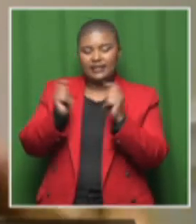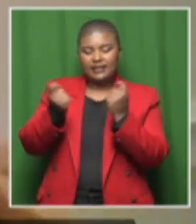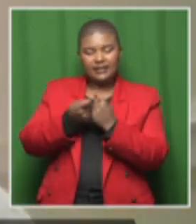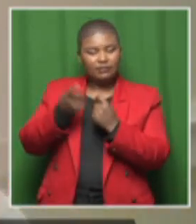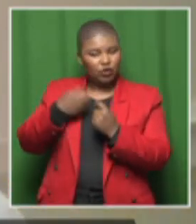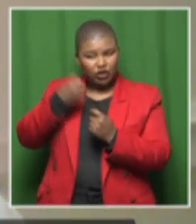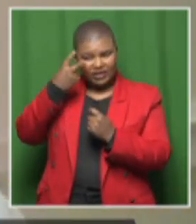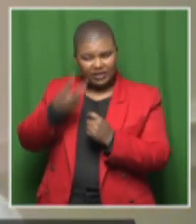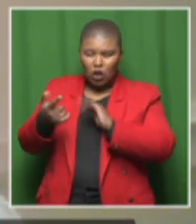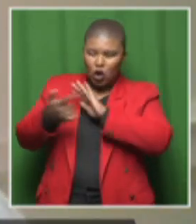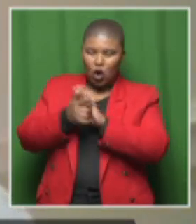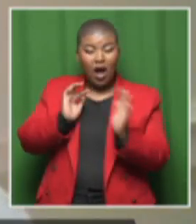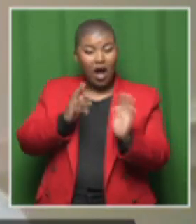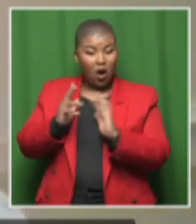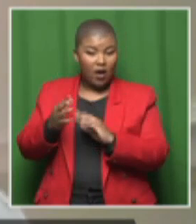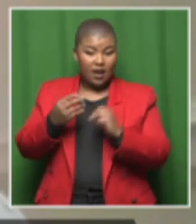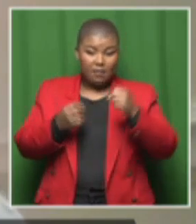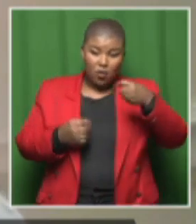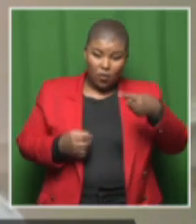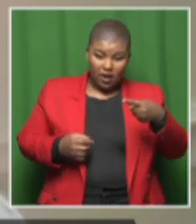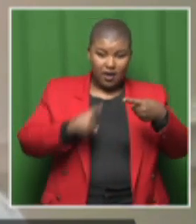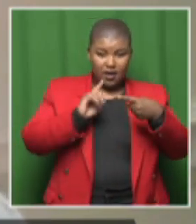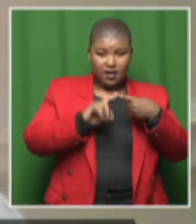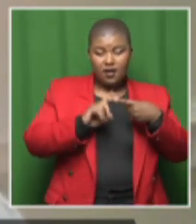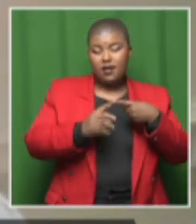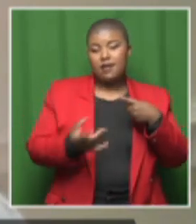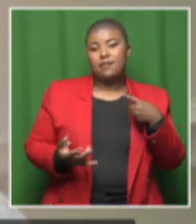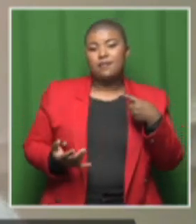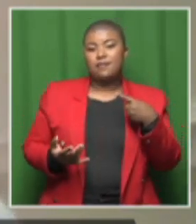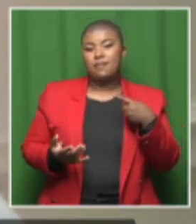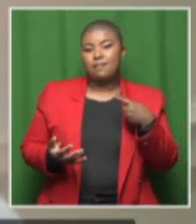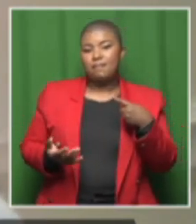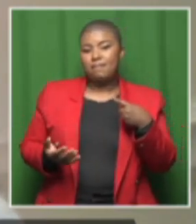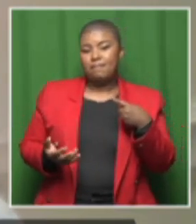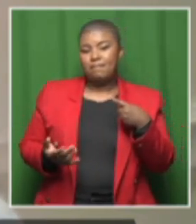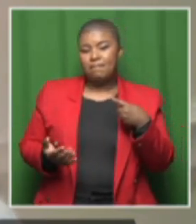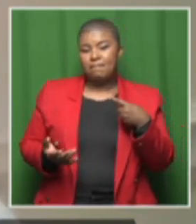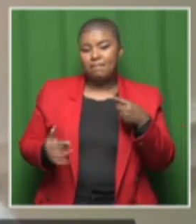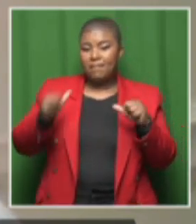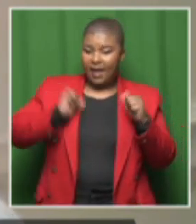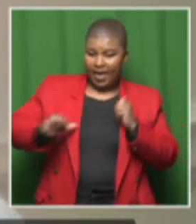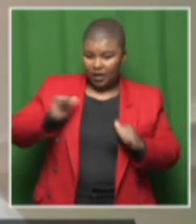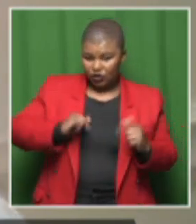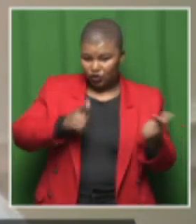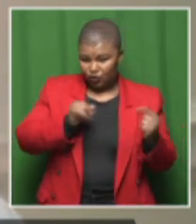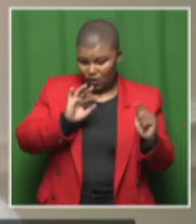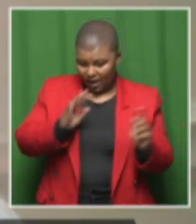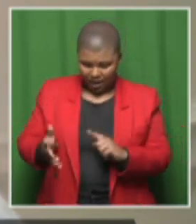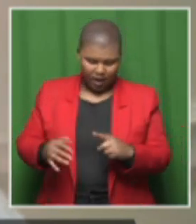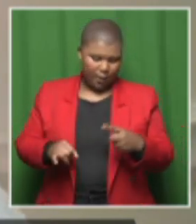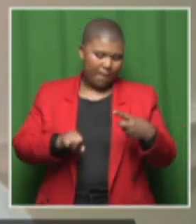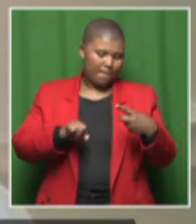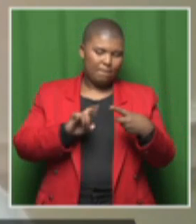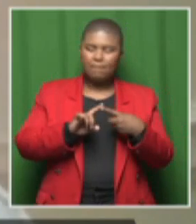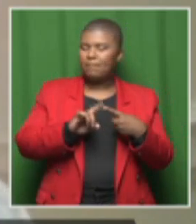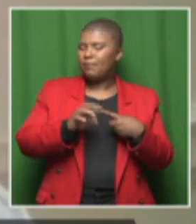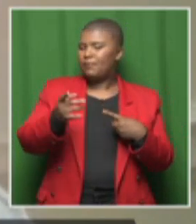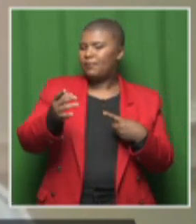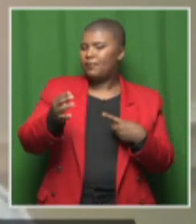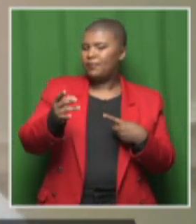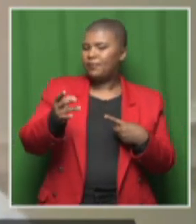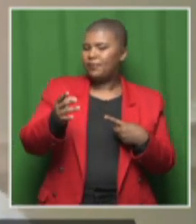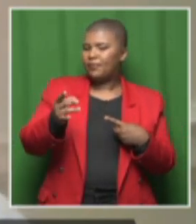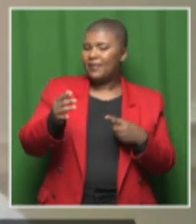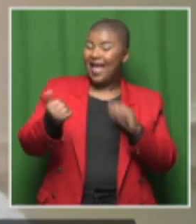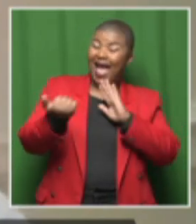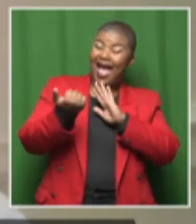act, right? Number one is the civil action that can be taken, based on any